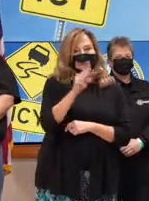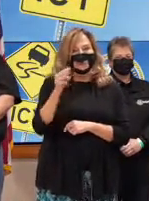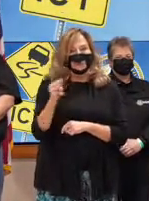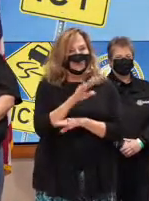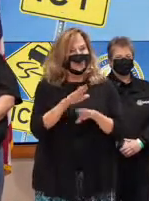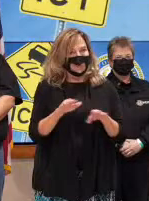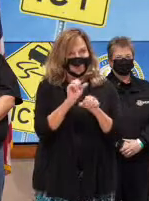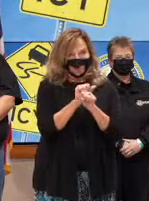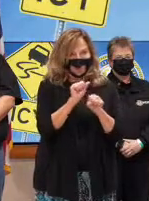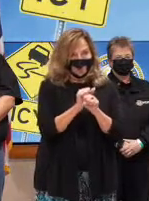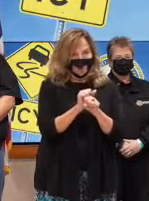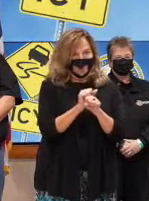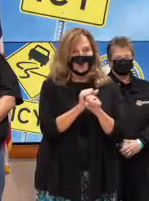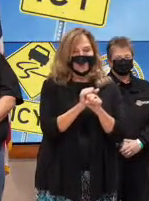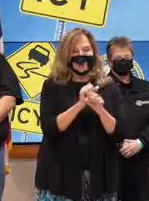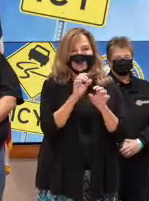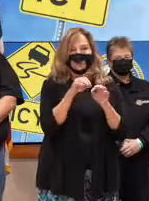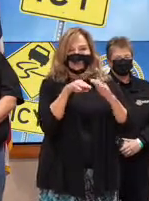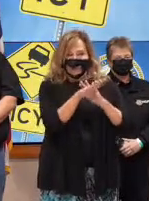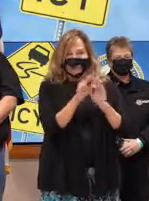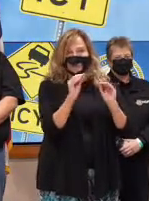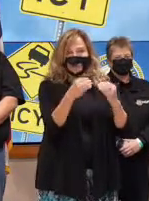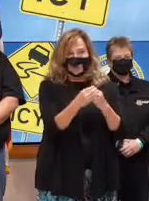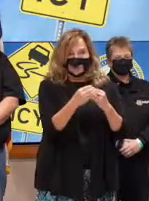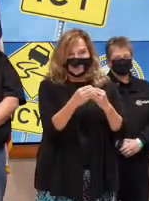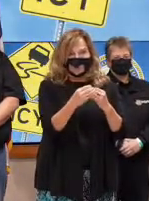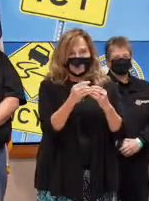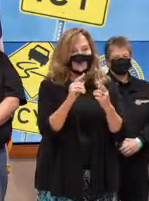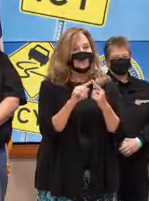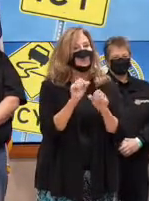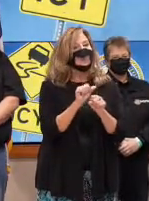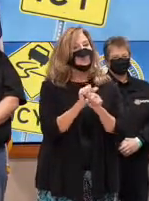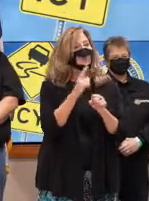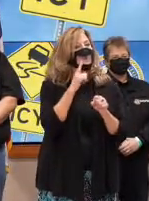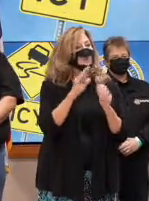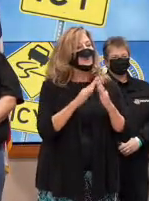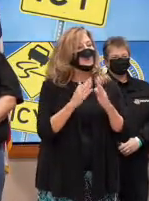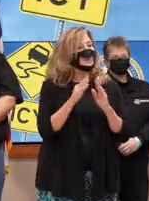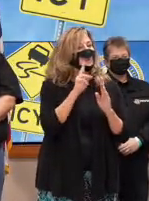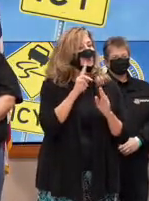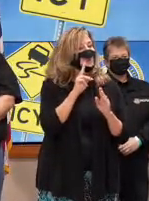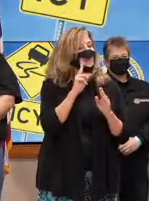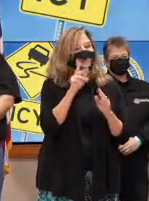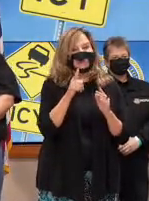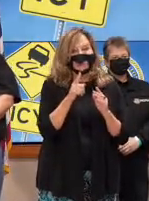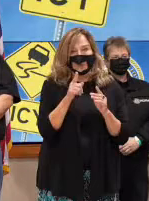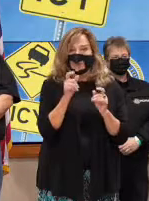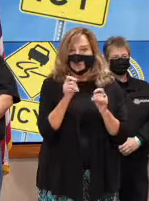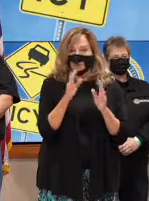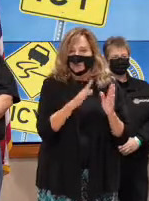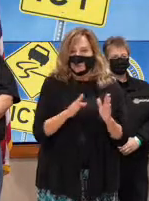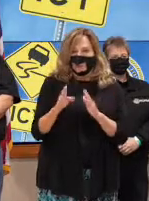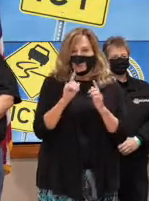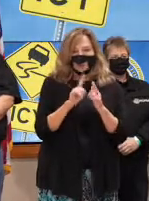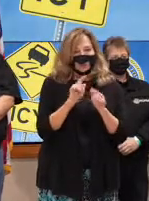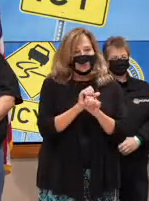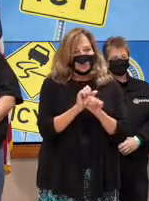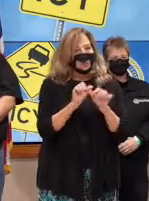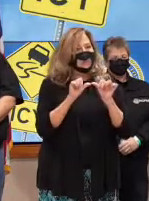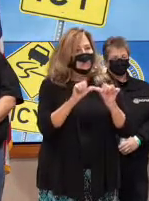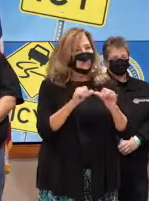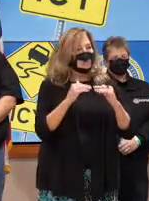Wednesday, February the 17th. So the employees for the city of Houston that are scheduled to report will be Tier